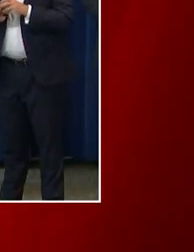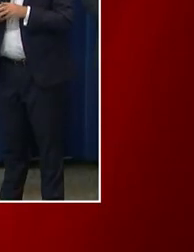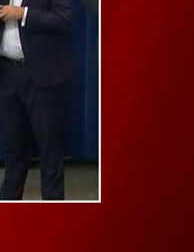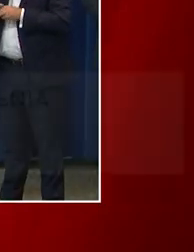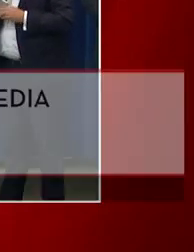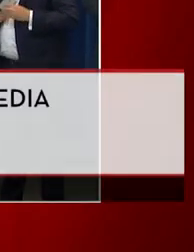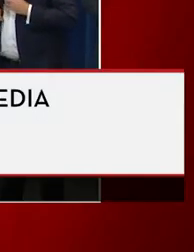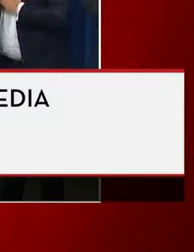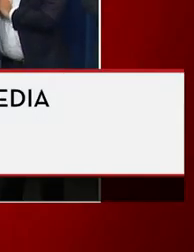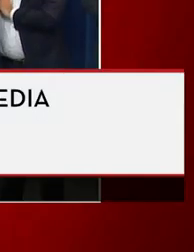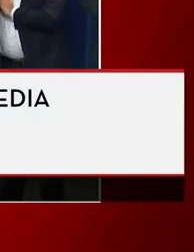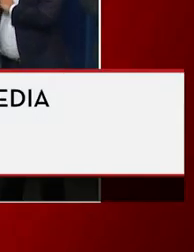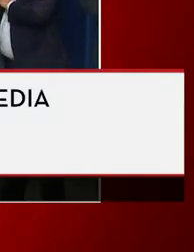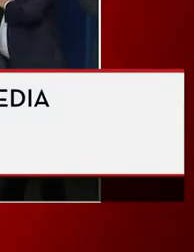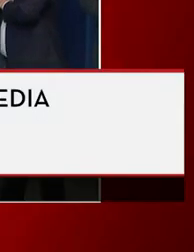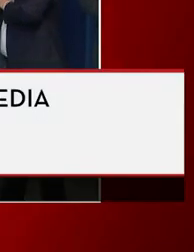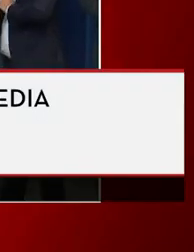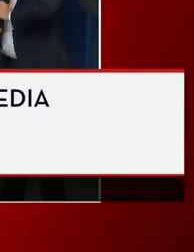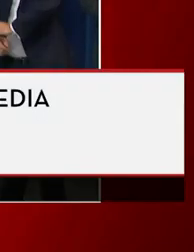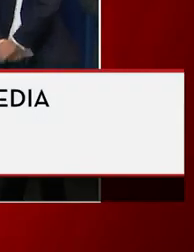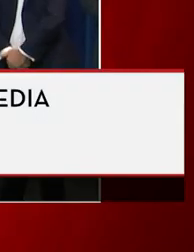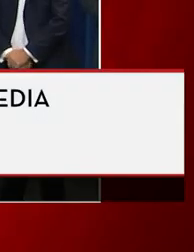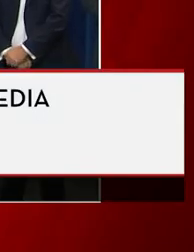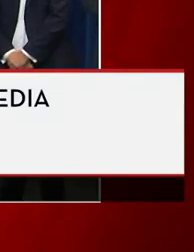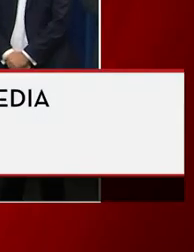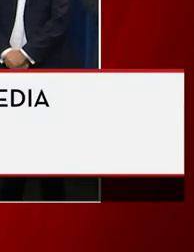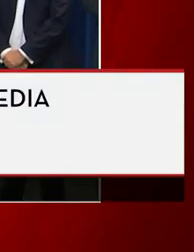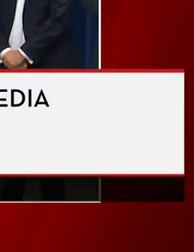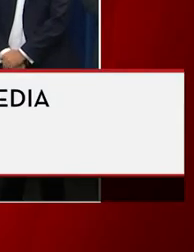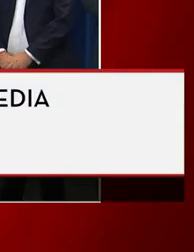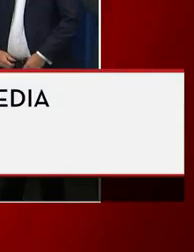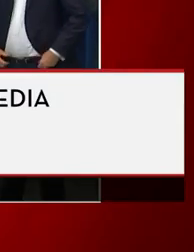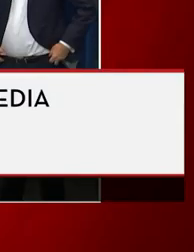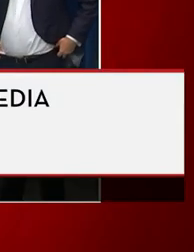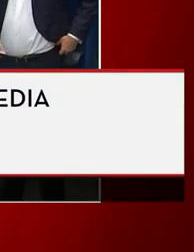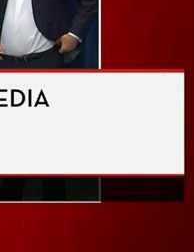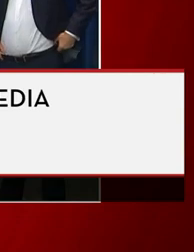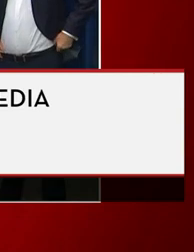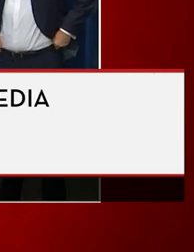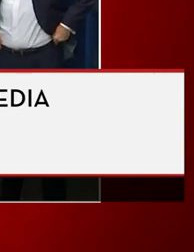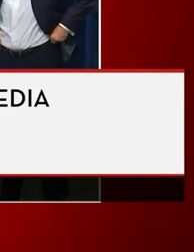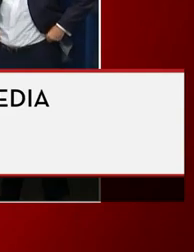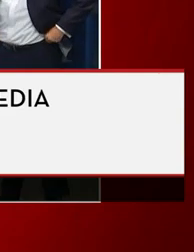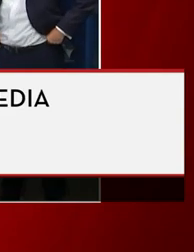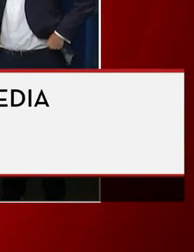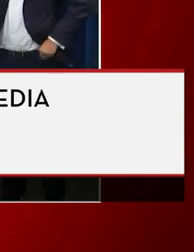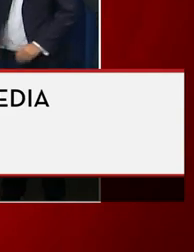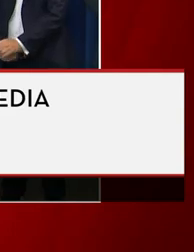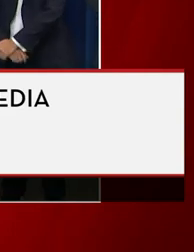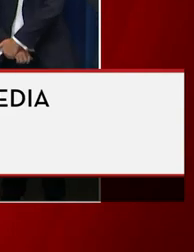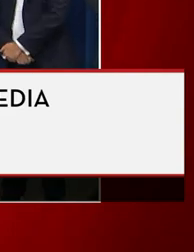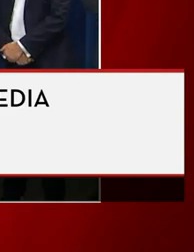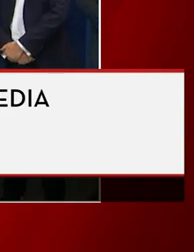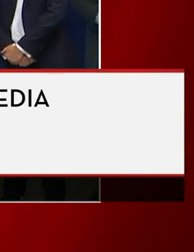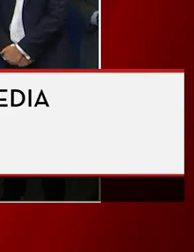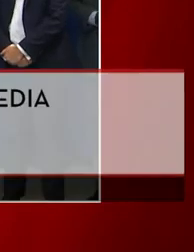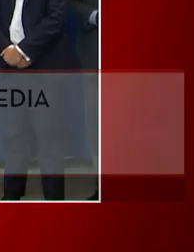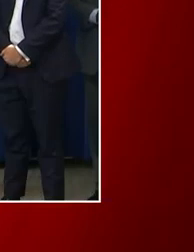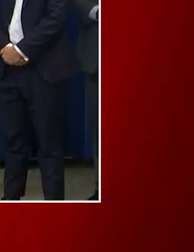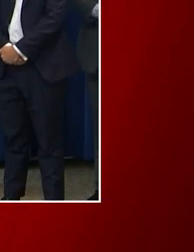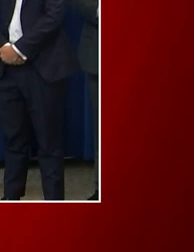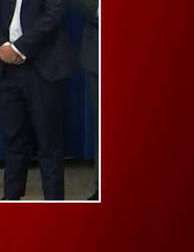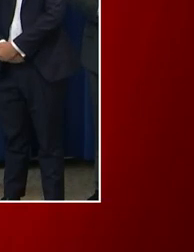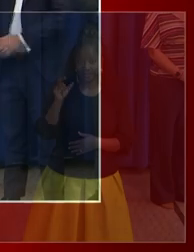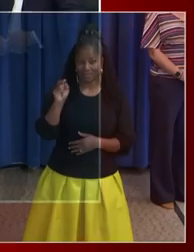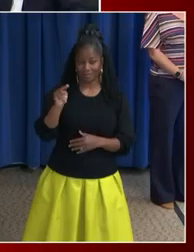morning, everybody. I am Muriel Bowser, and we are in the John Wilson building.